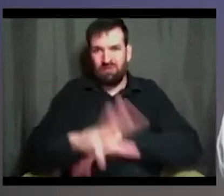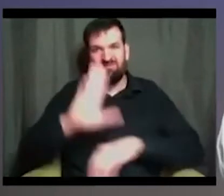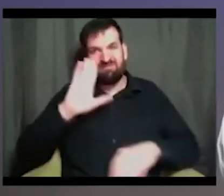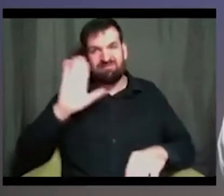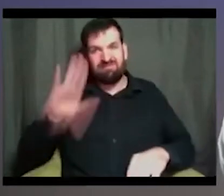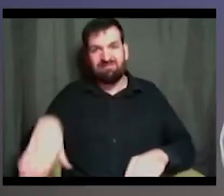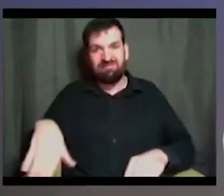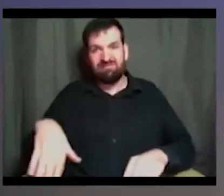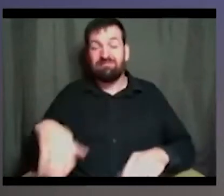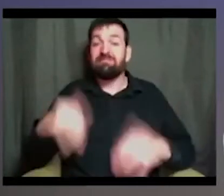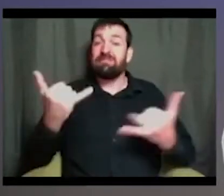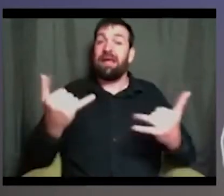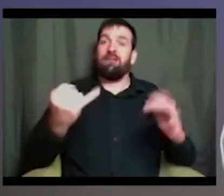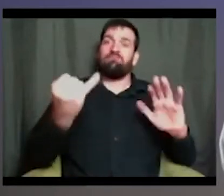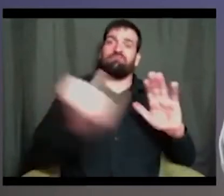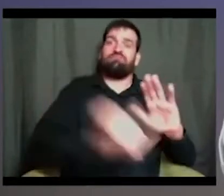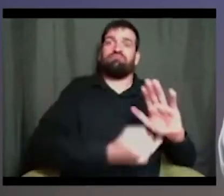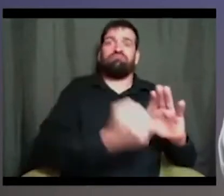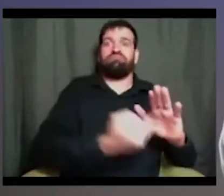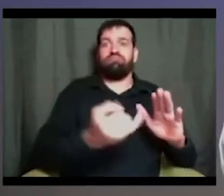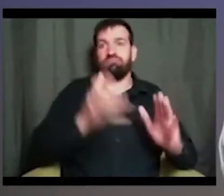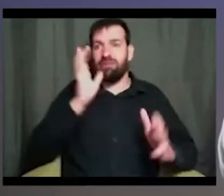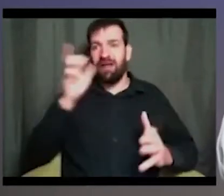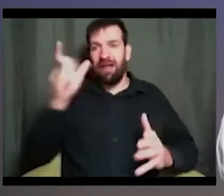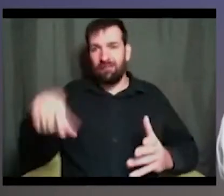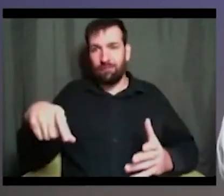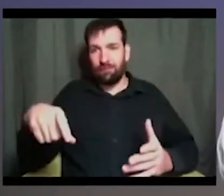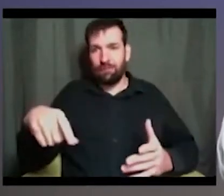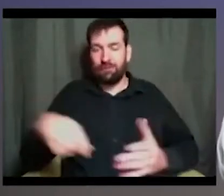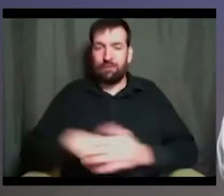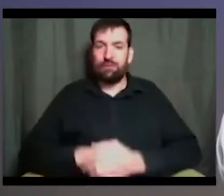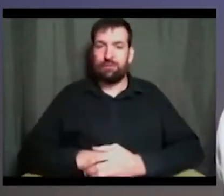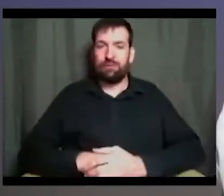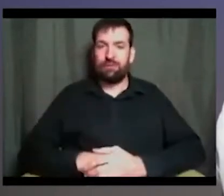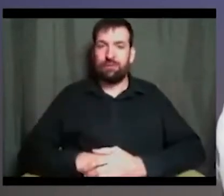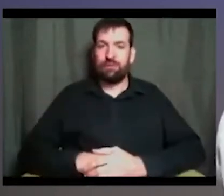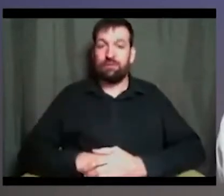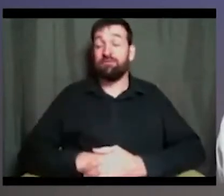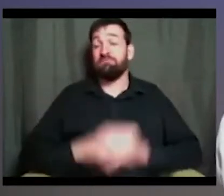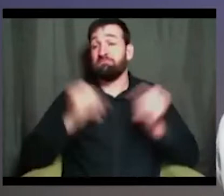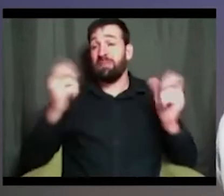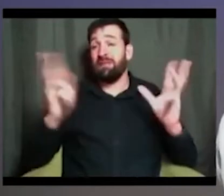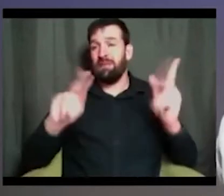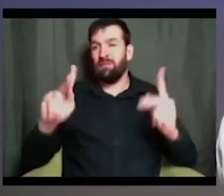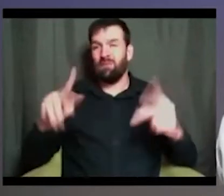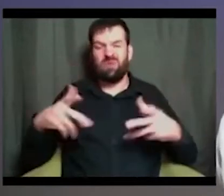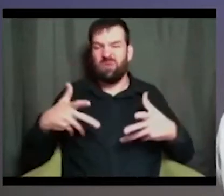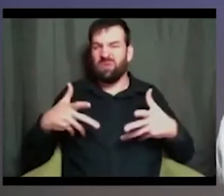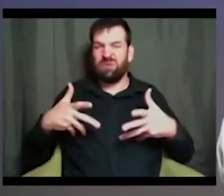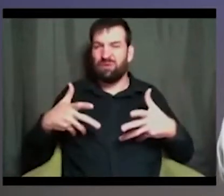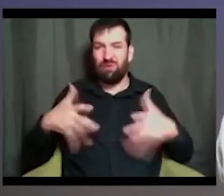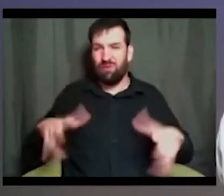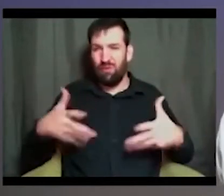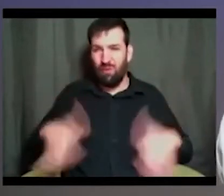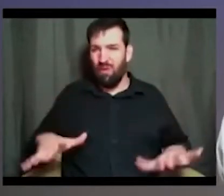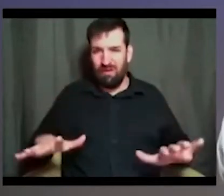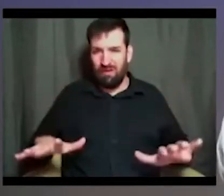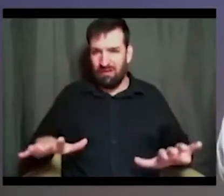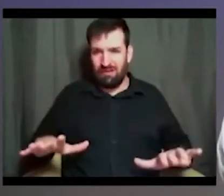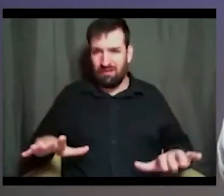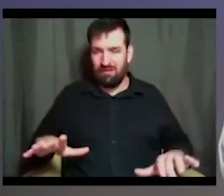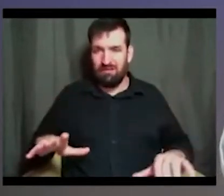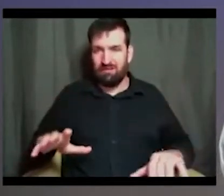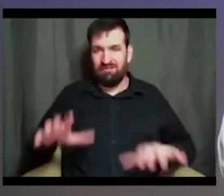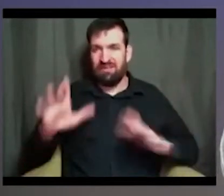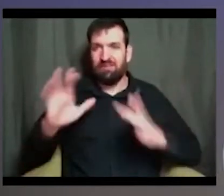a quarantine. And I think many people would prefer to not go back to the online education